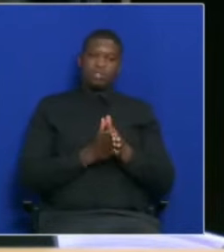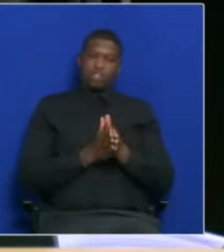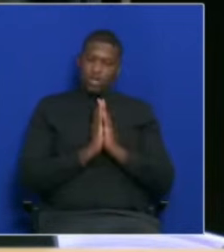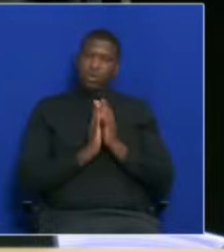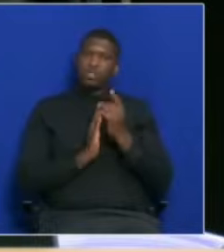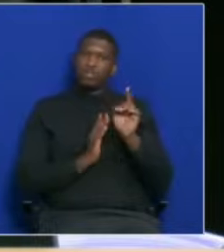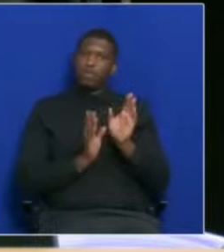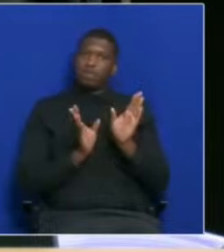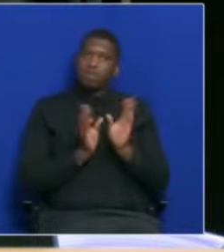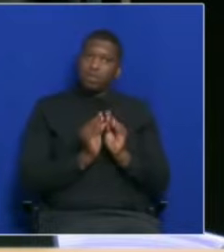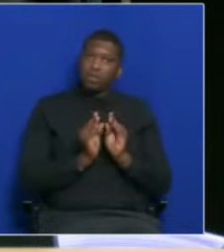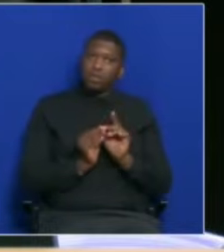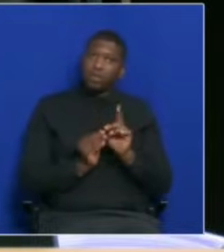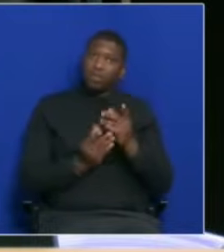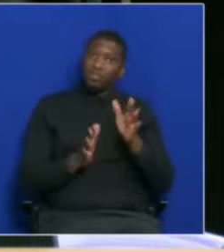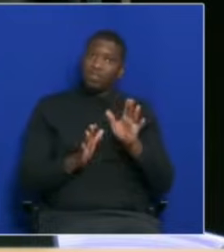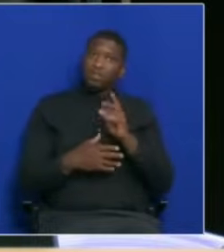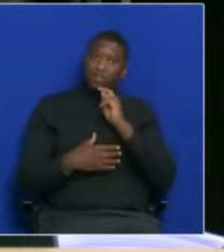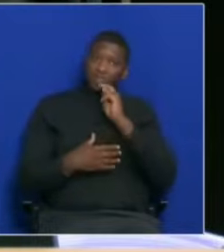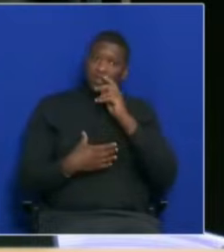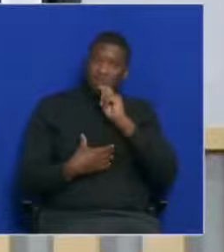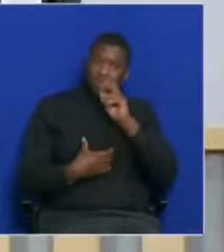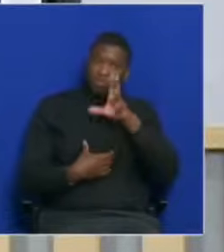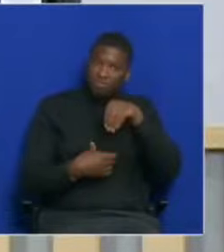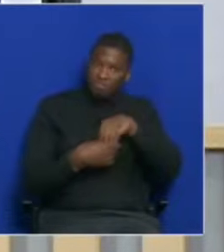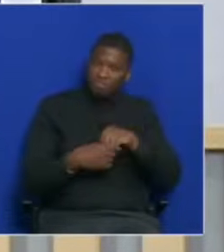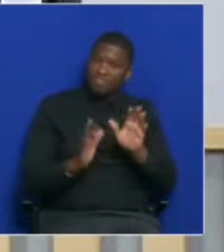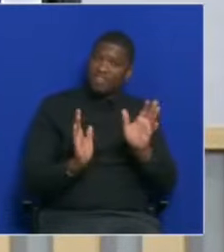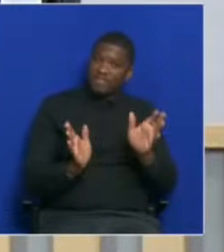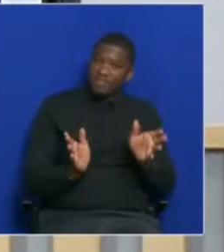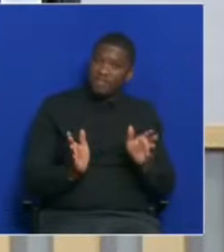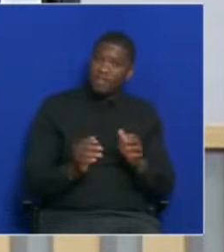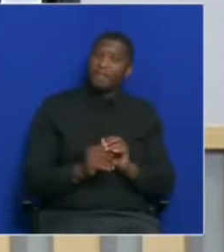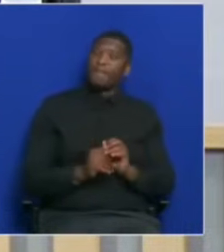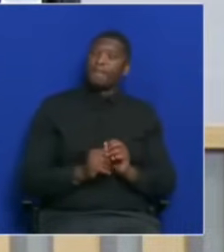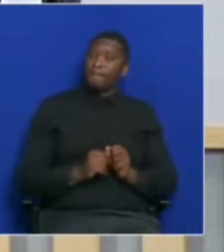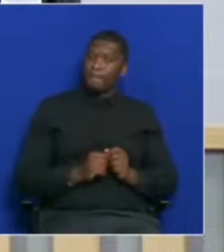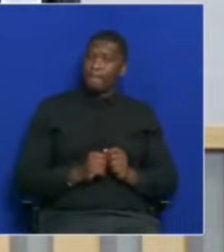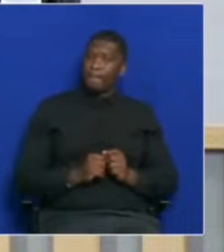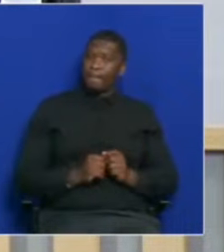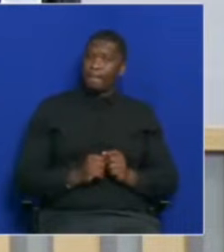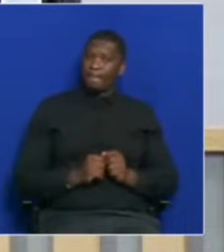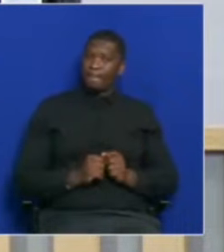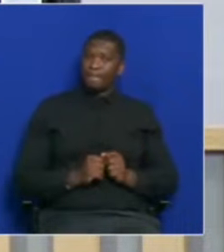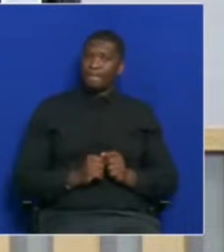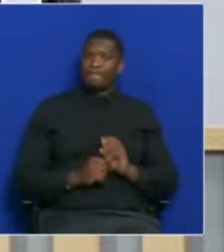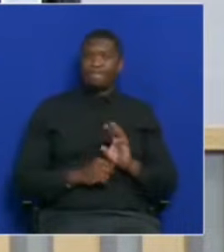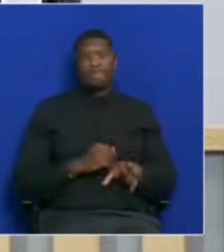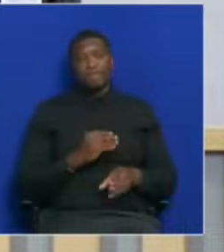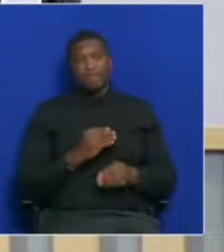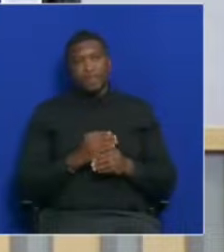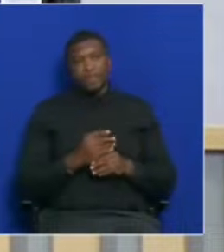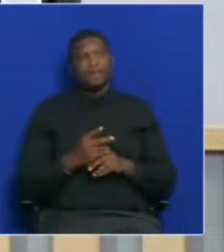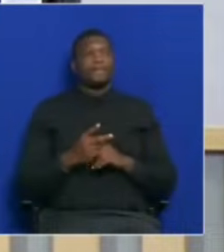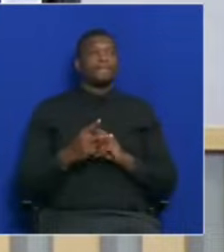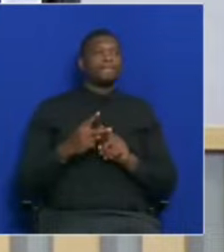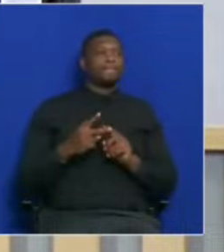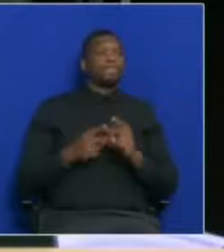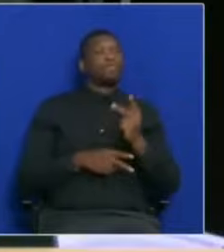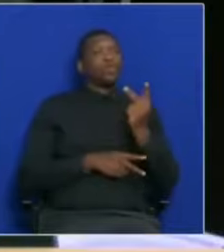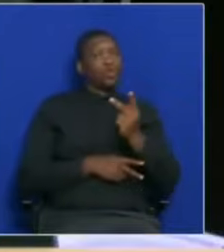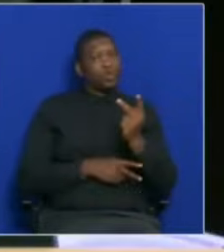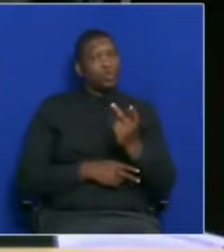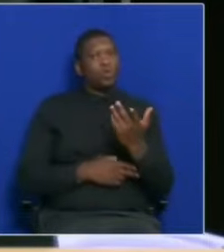have said that you did attend meetings. That is correct. And then also and